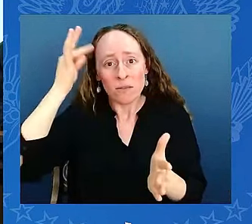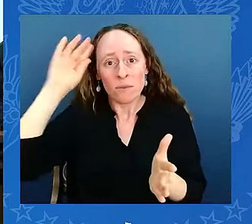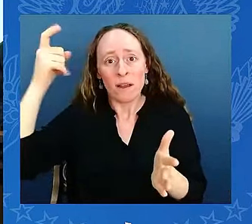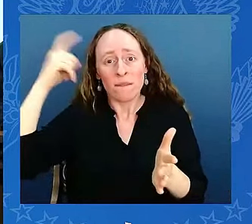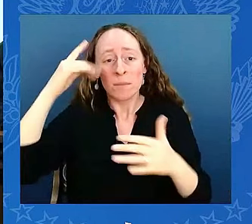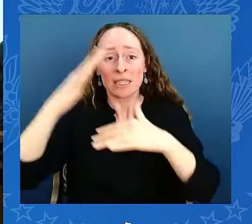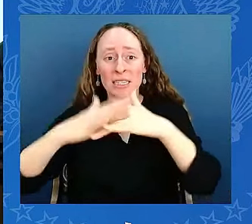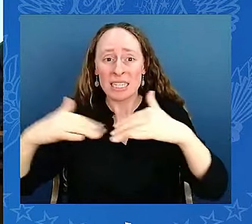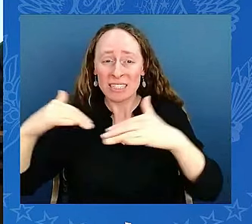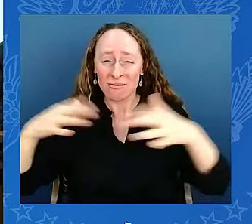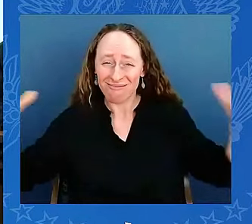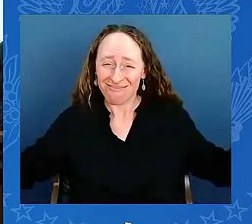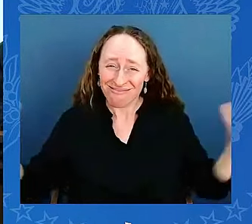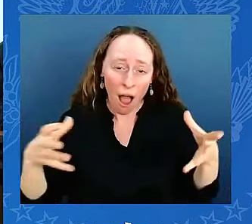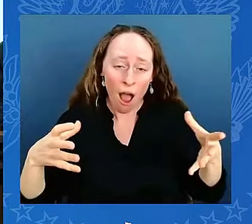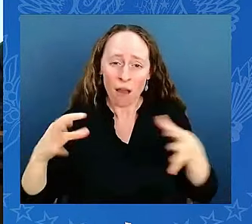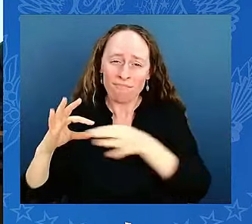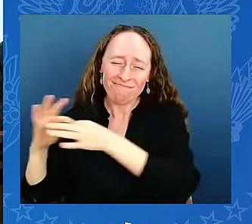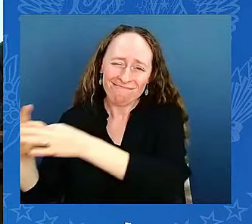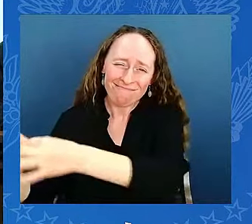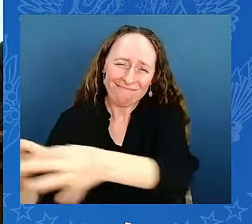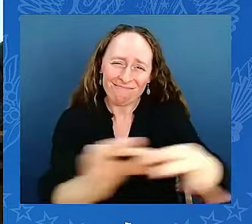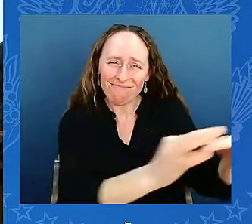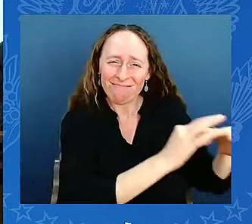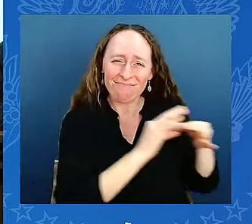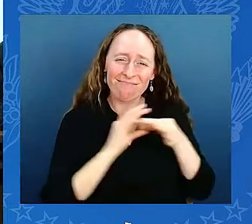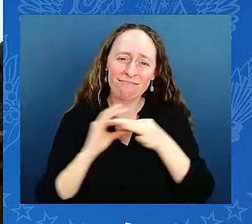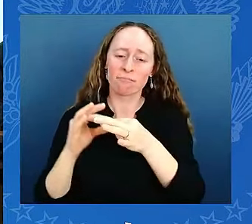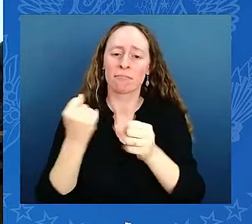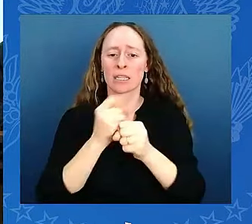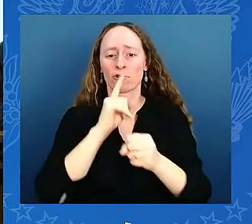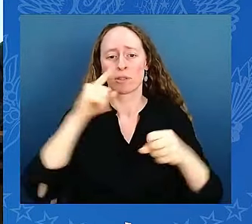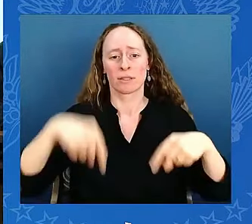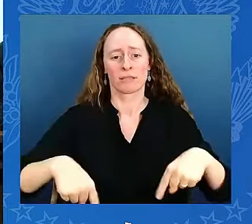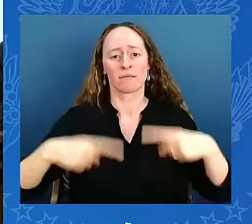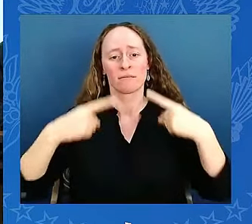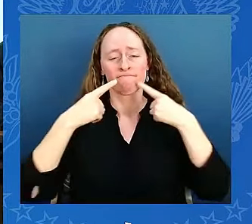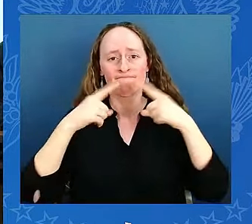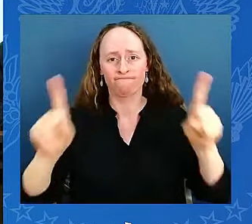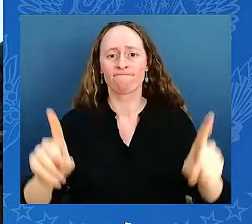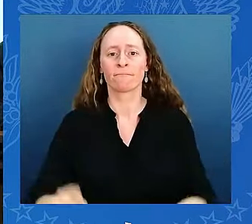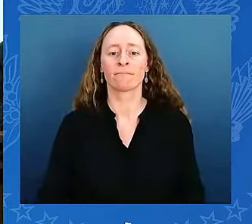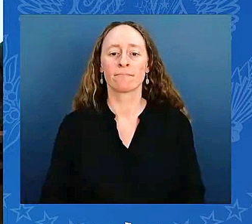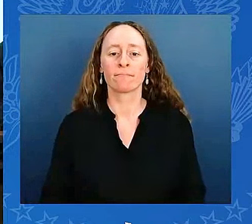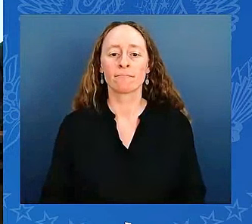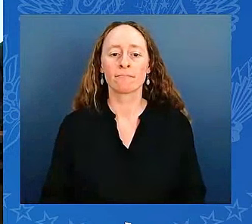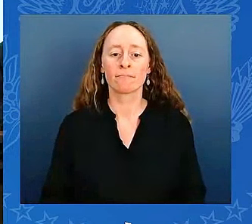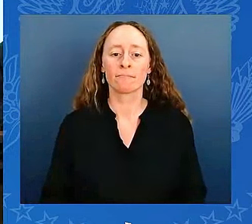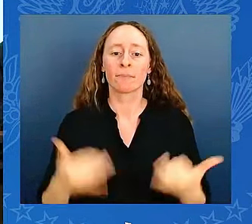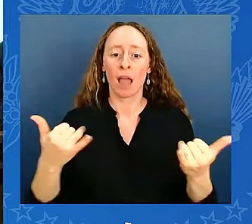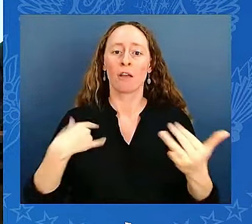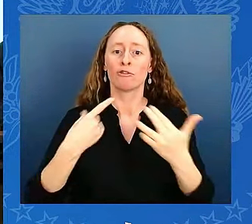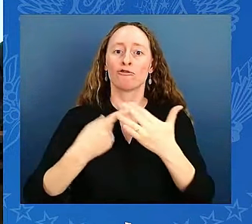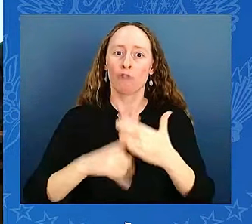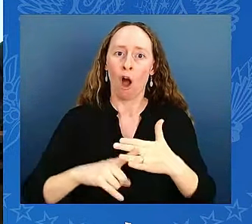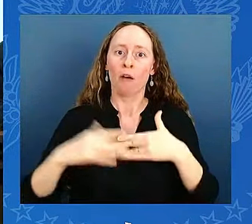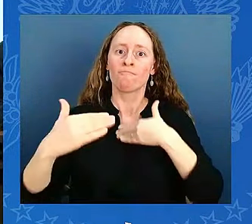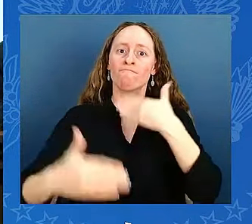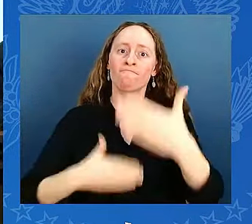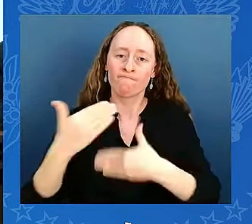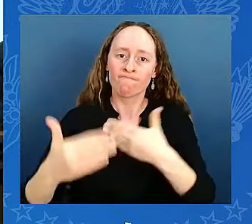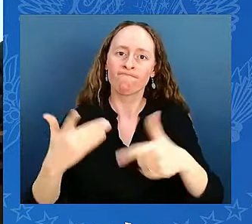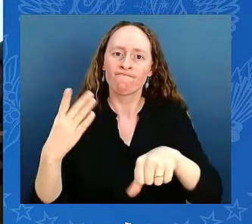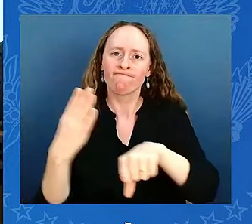this mission. Finally, we've already begun to implement some of our recovery programs. We currently have over